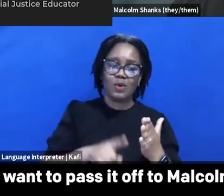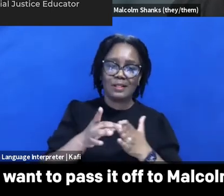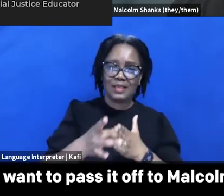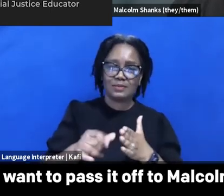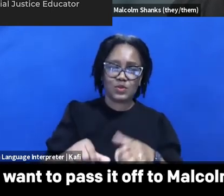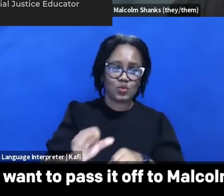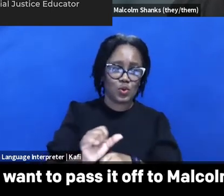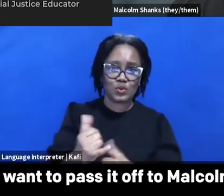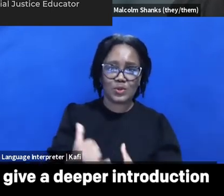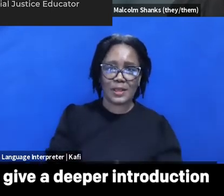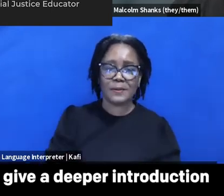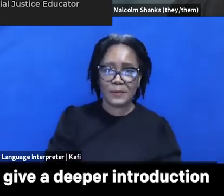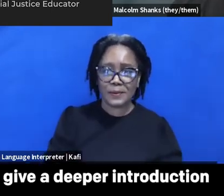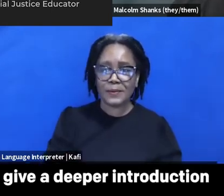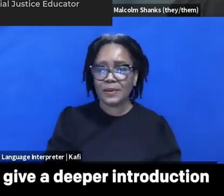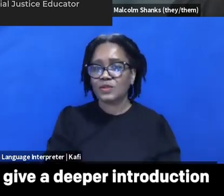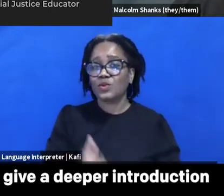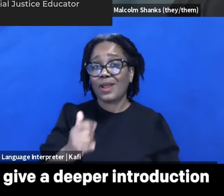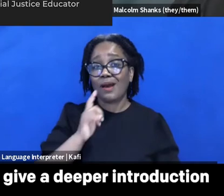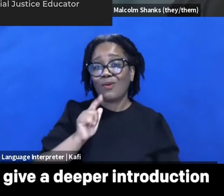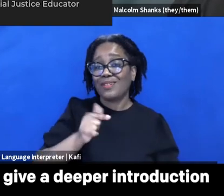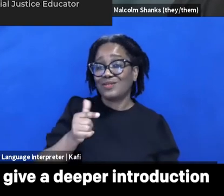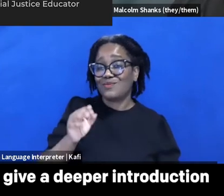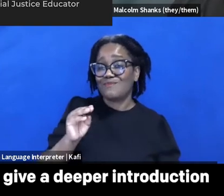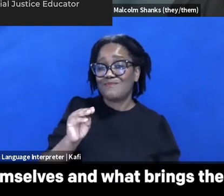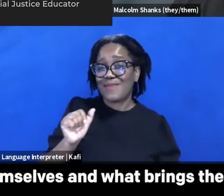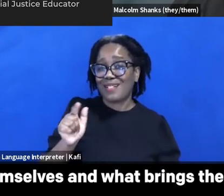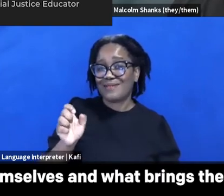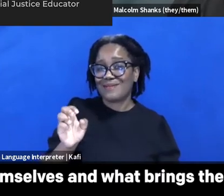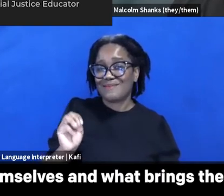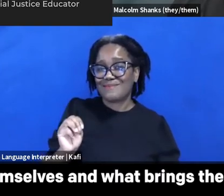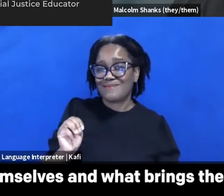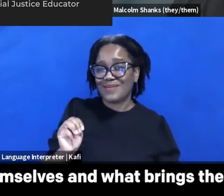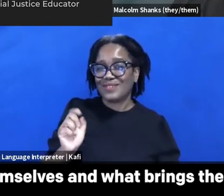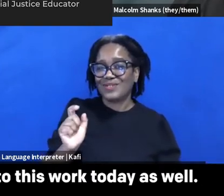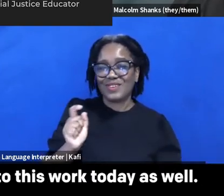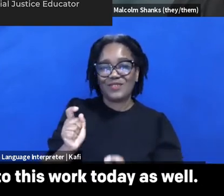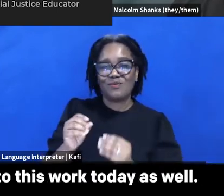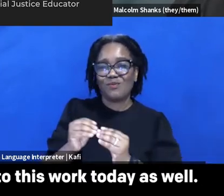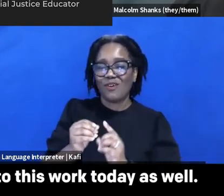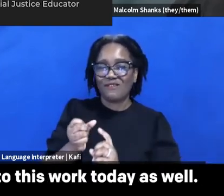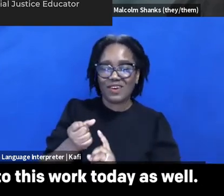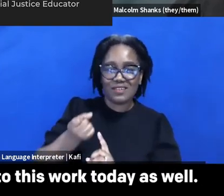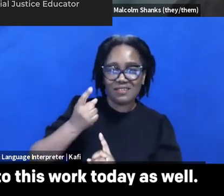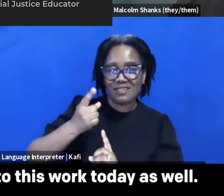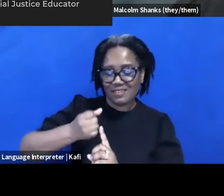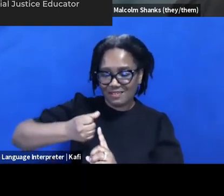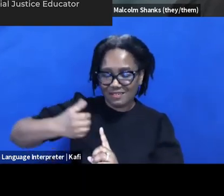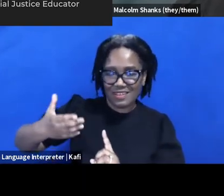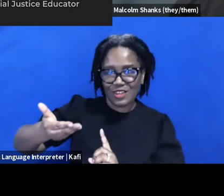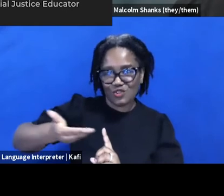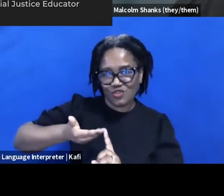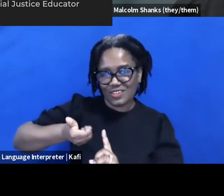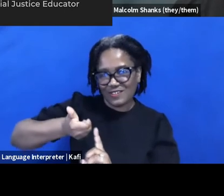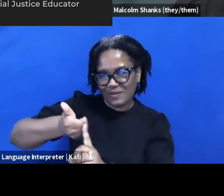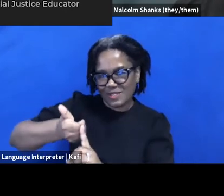today. And want to pass it off to Malcolm to give a deeper introduction of themselves and what brings them to this